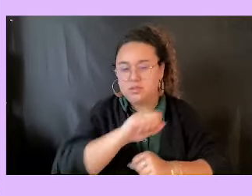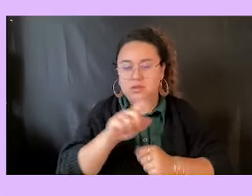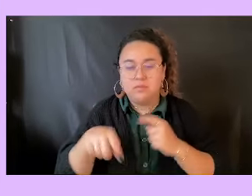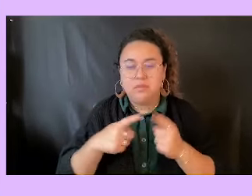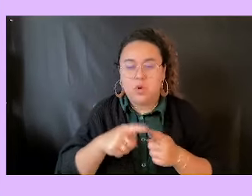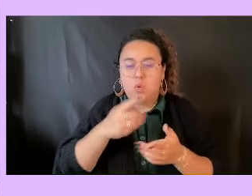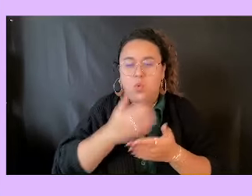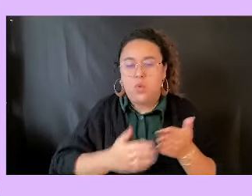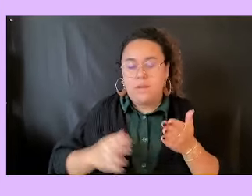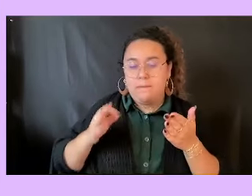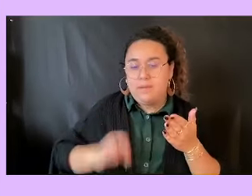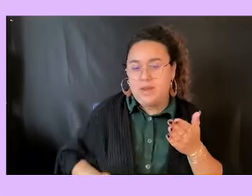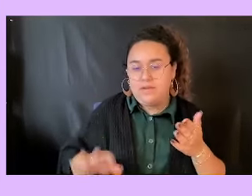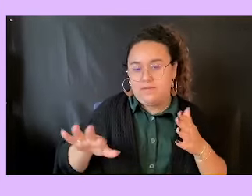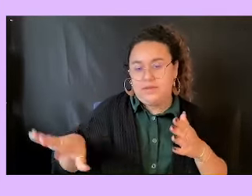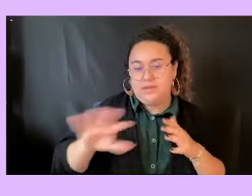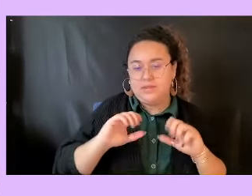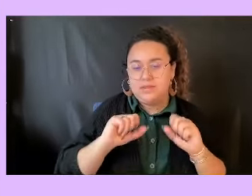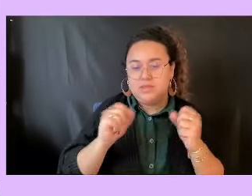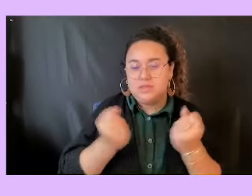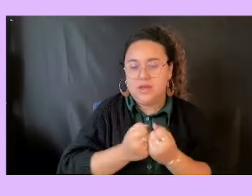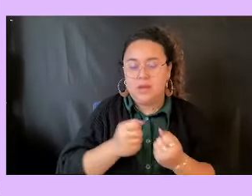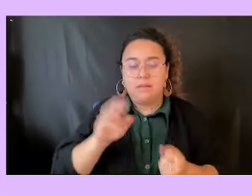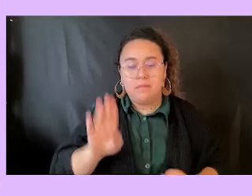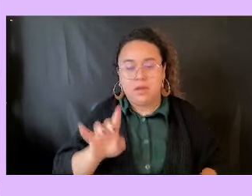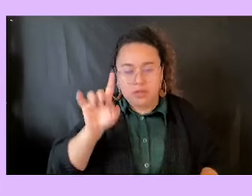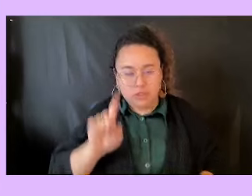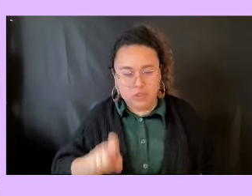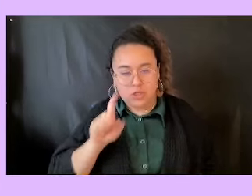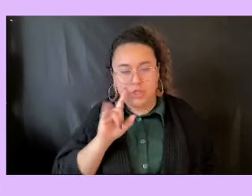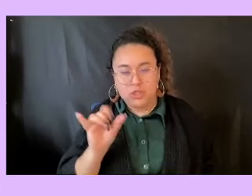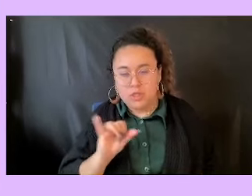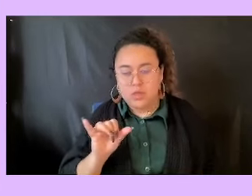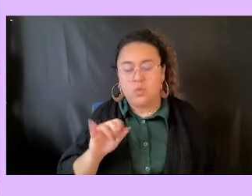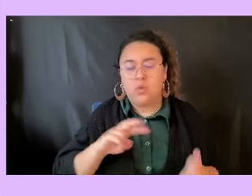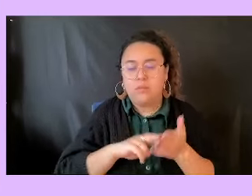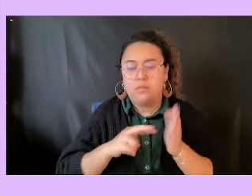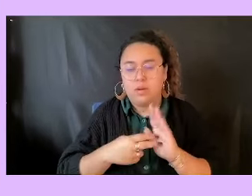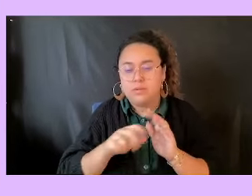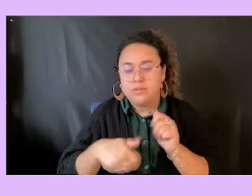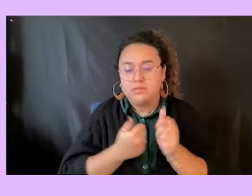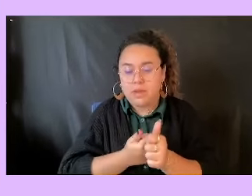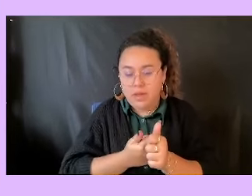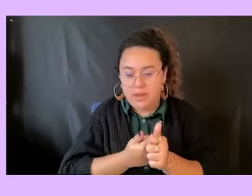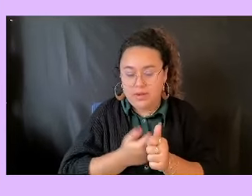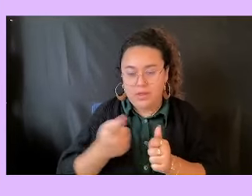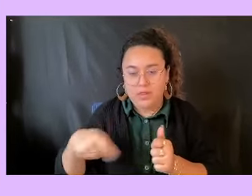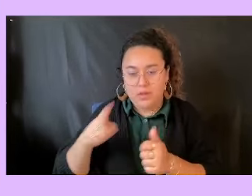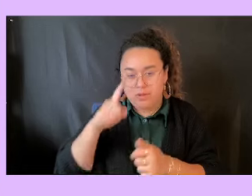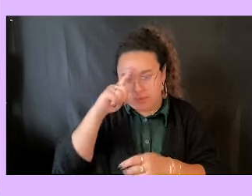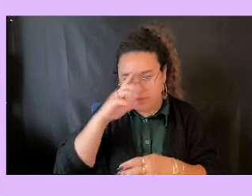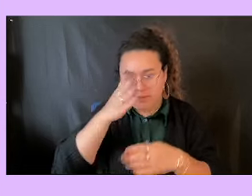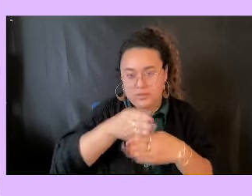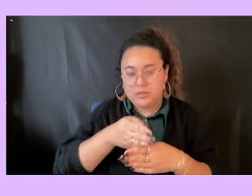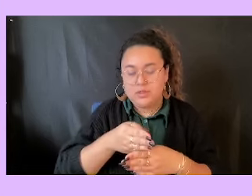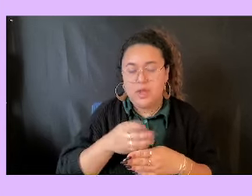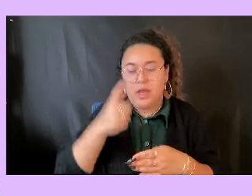for society, what Boston should look like, what the purpose of any of those interventions are. And so I think to the extent that there's